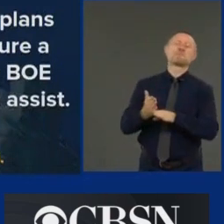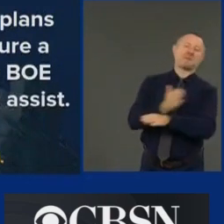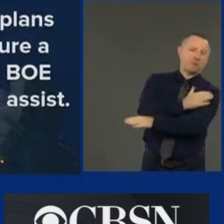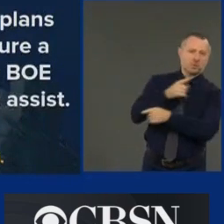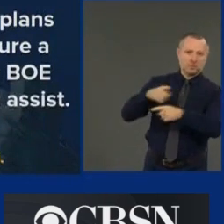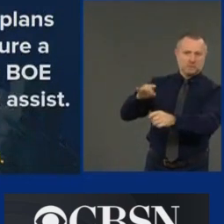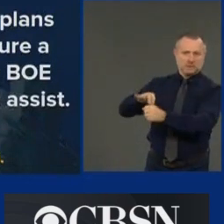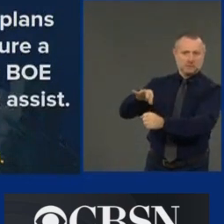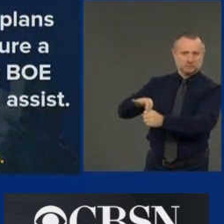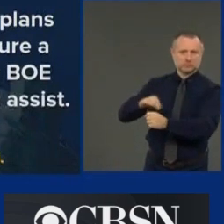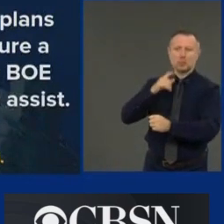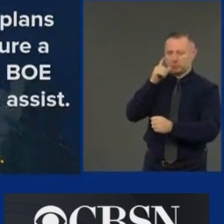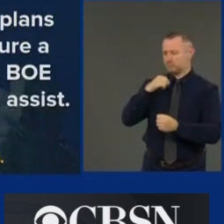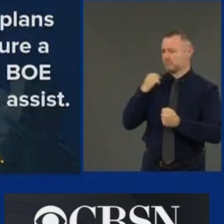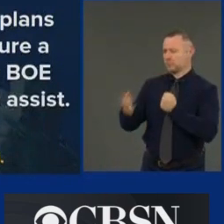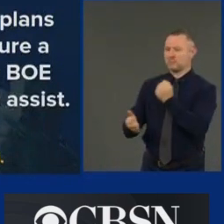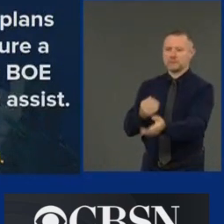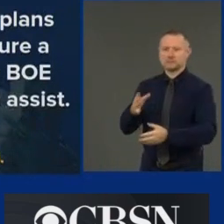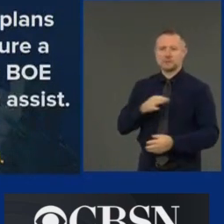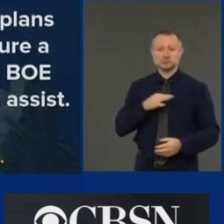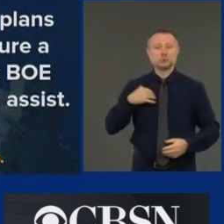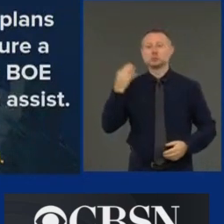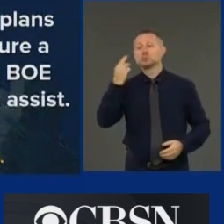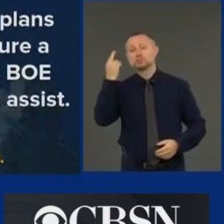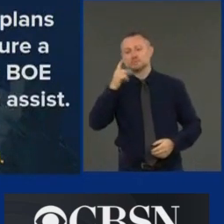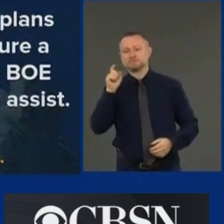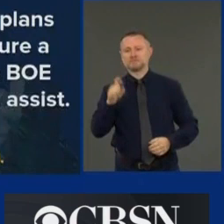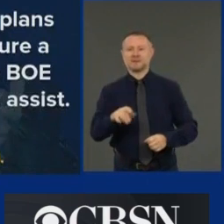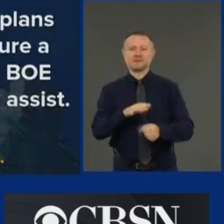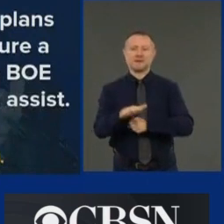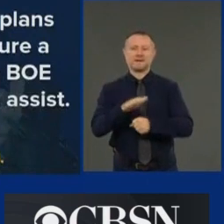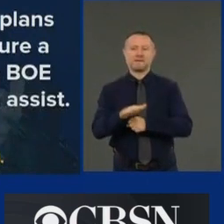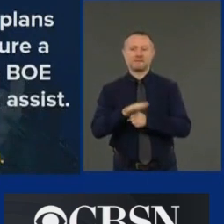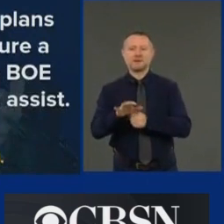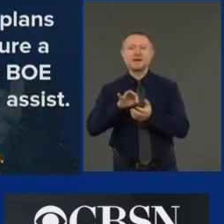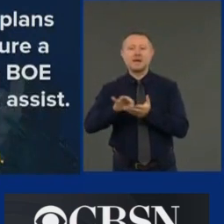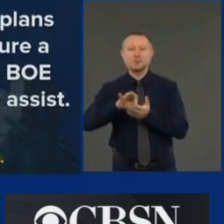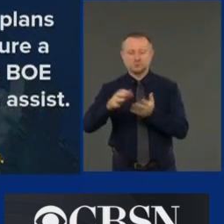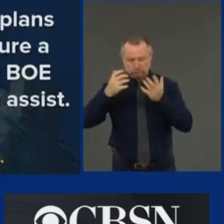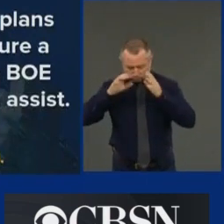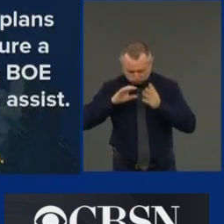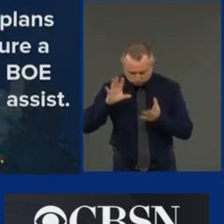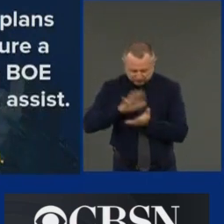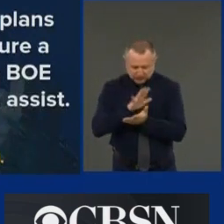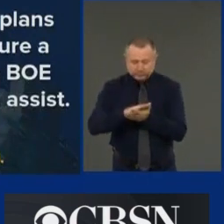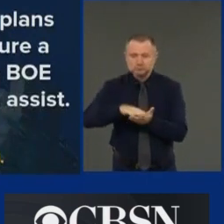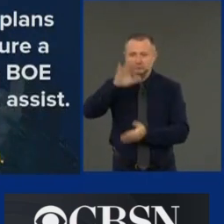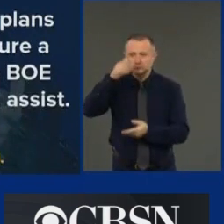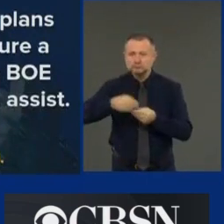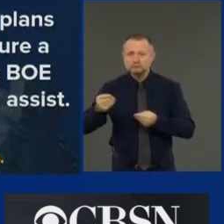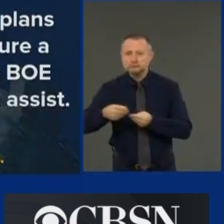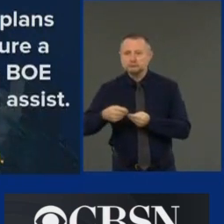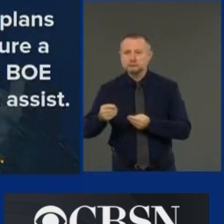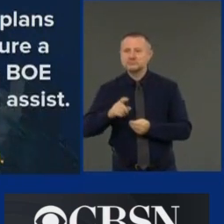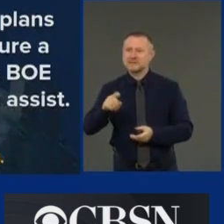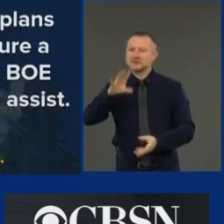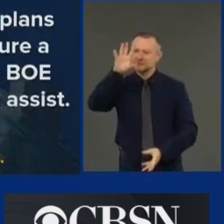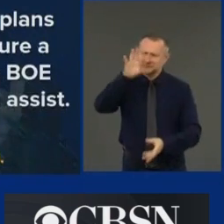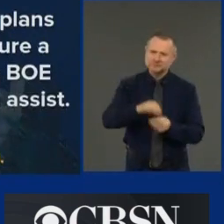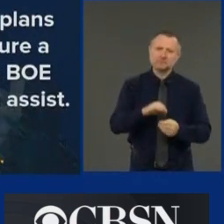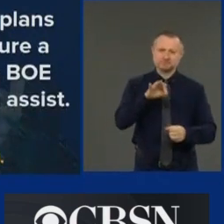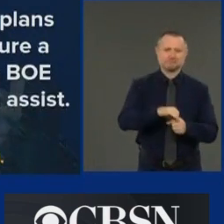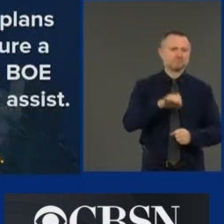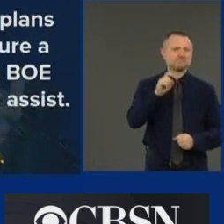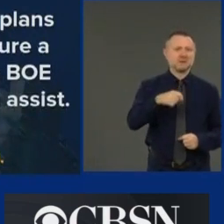the staff, because you have to be able to count the ballots. You have to be able to tabulate the vote. We want